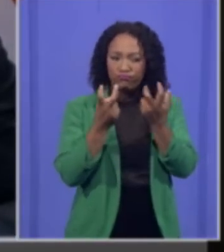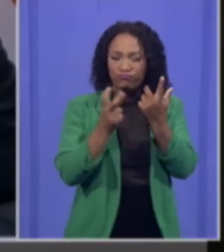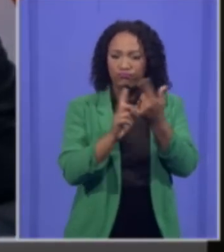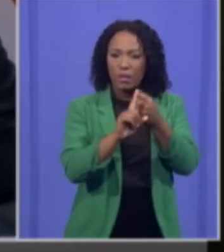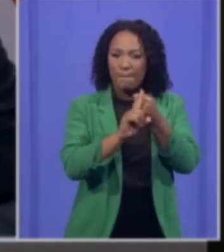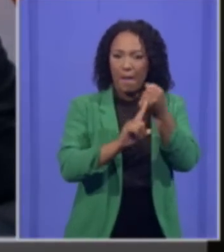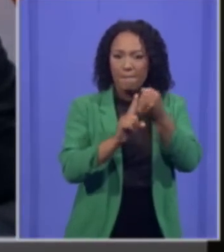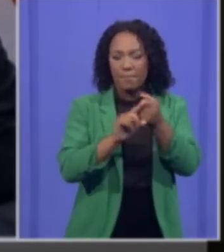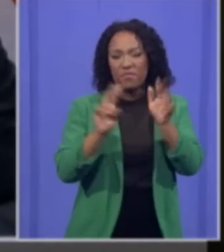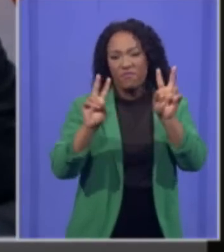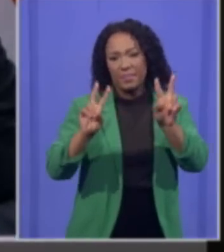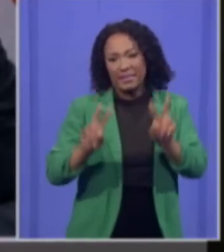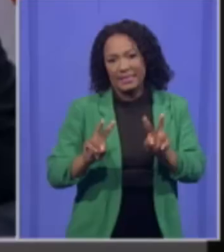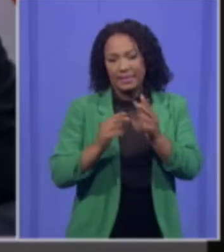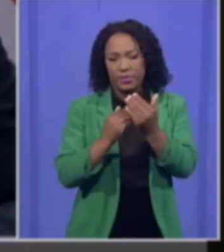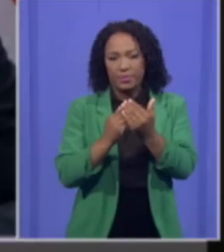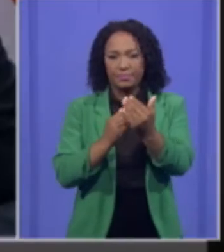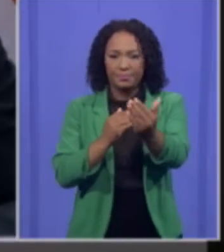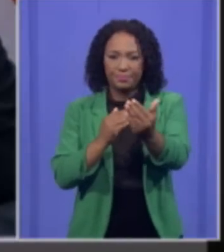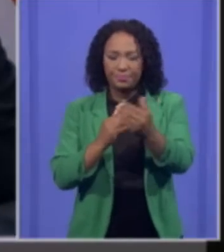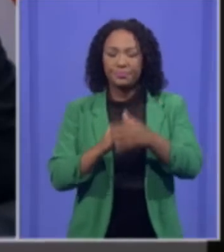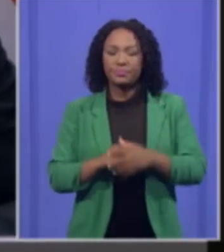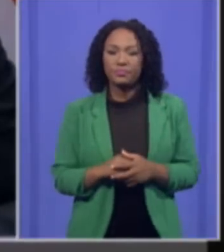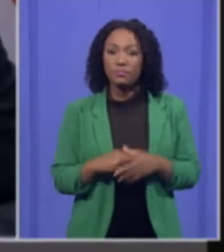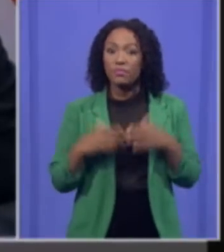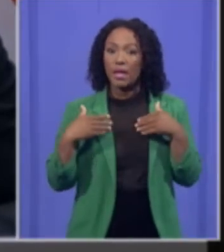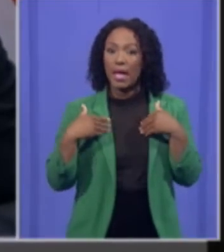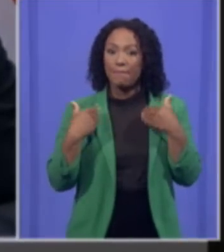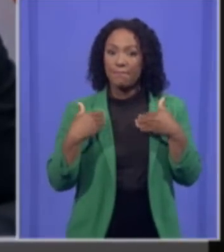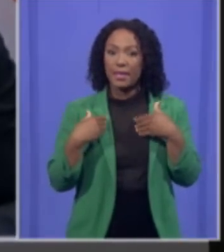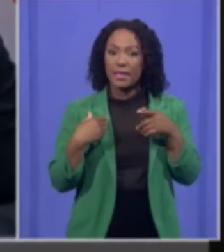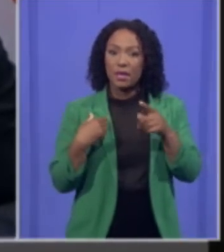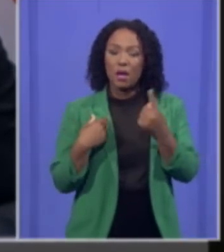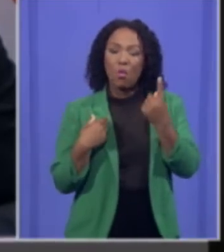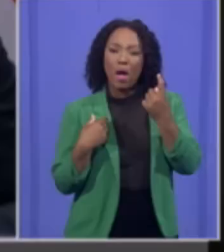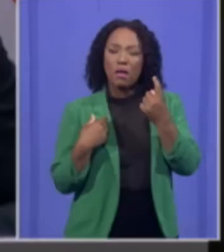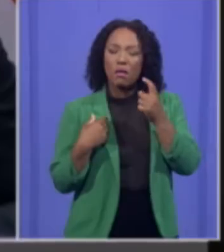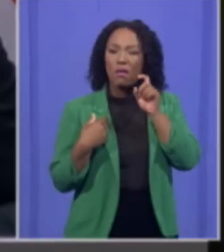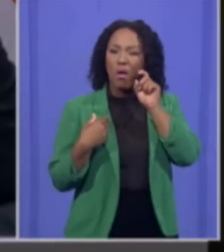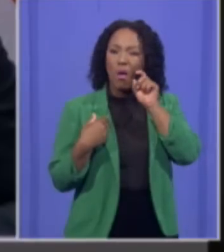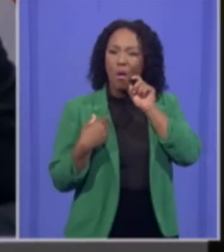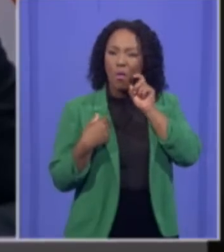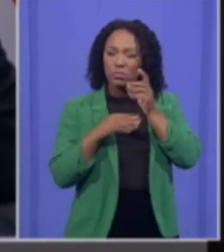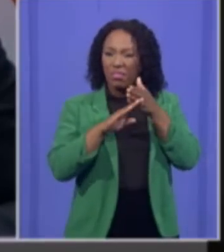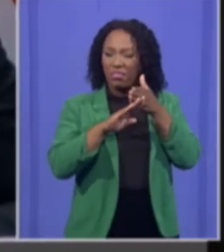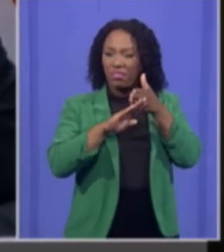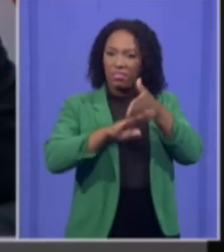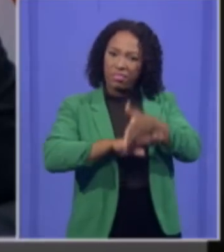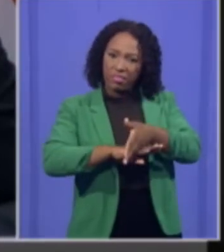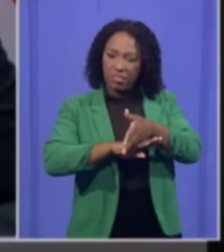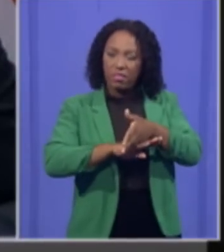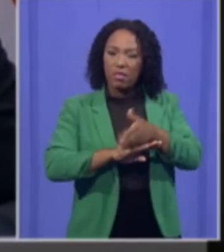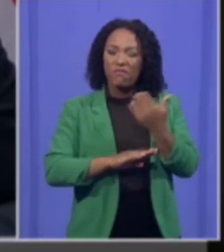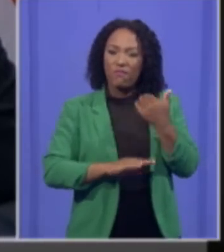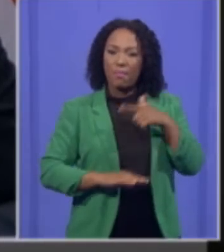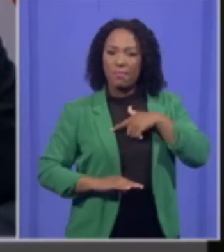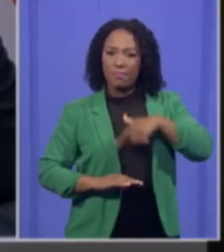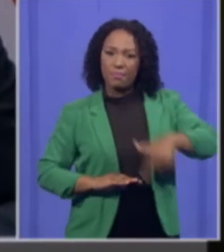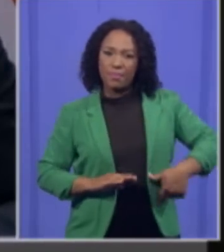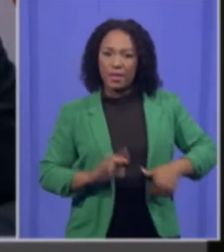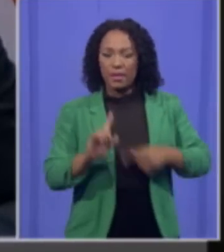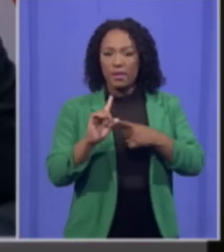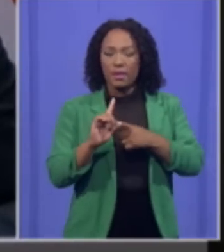and durable peace. We are pleased that one of our veterans and former President, His Excellency Kgalema